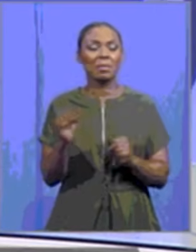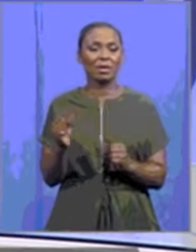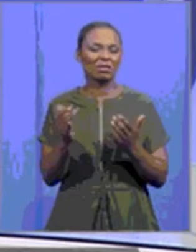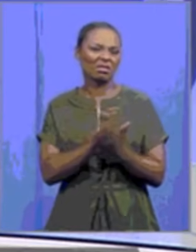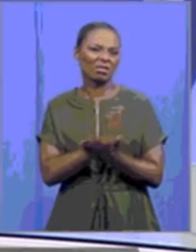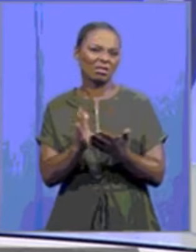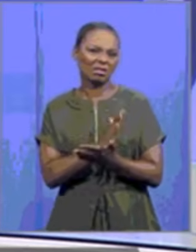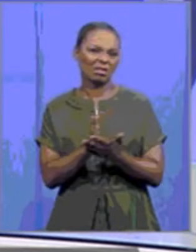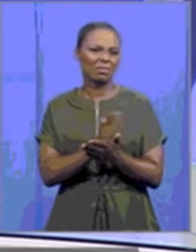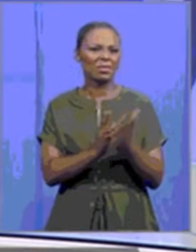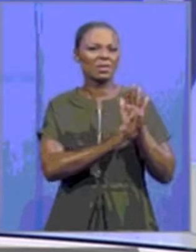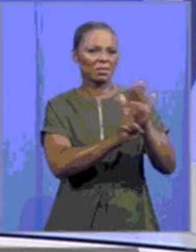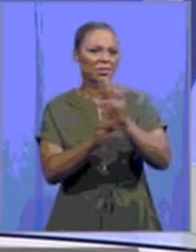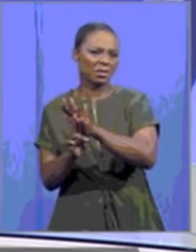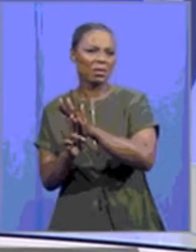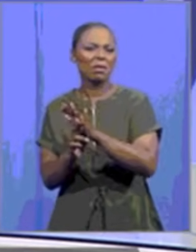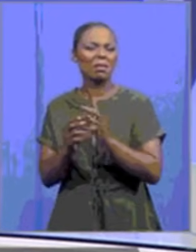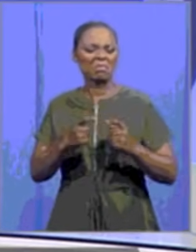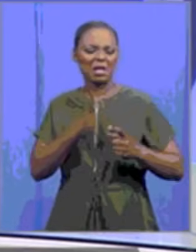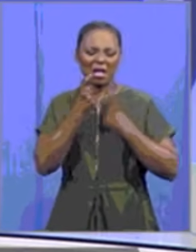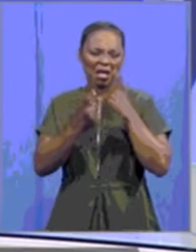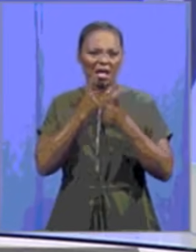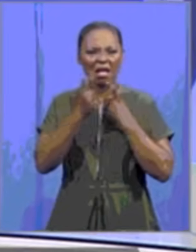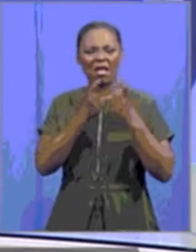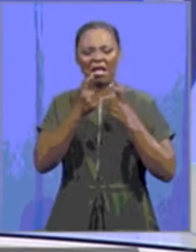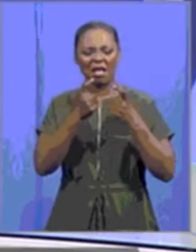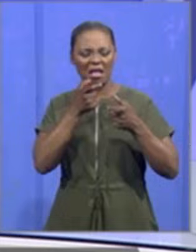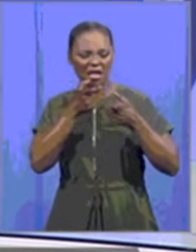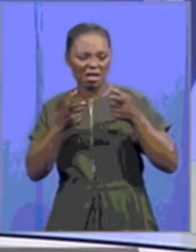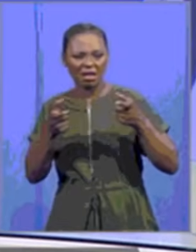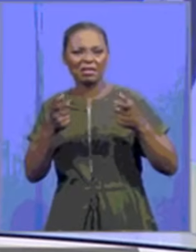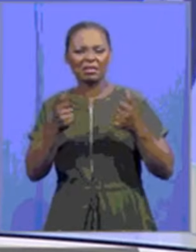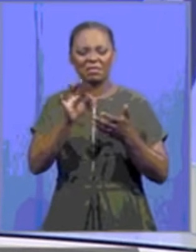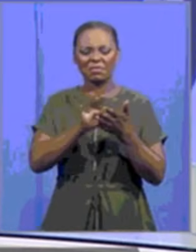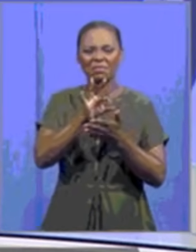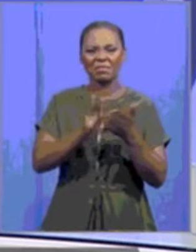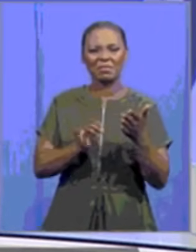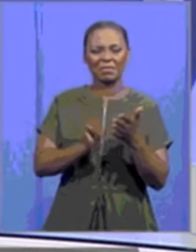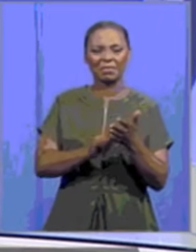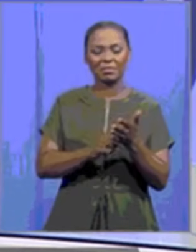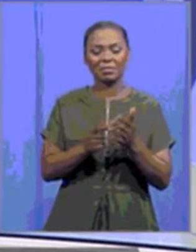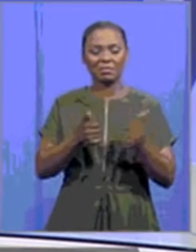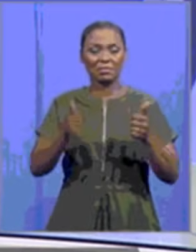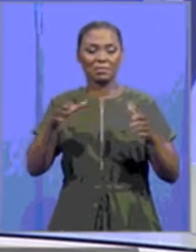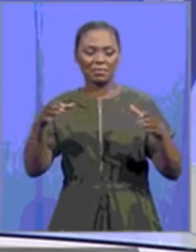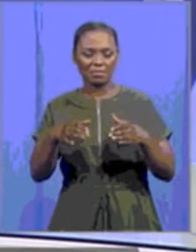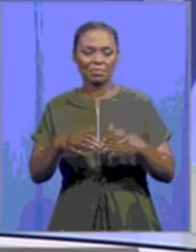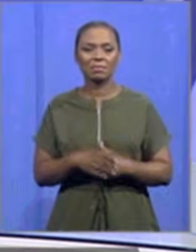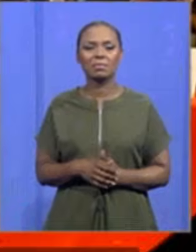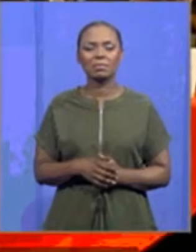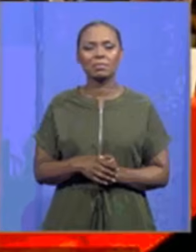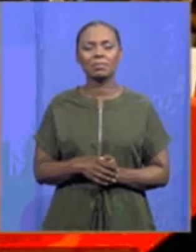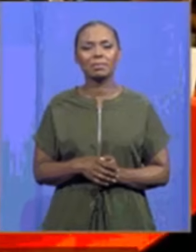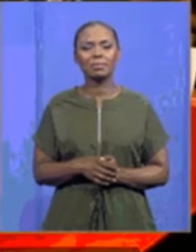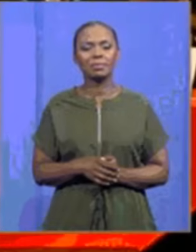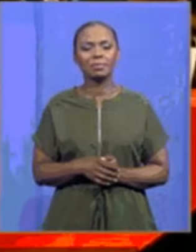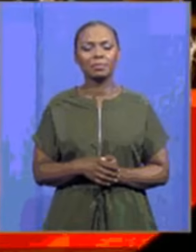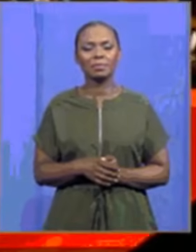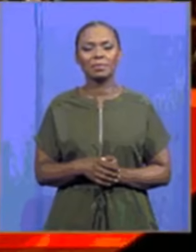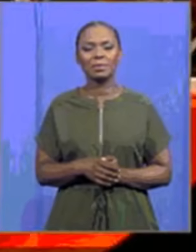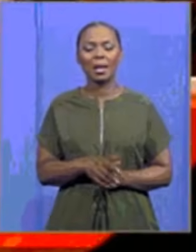ba dikemedi ba tšweleditše dingongorego ka dipoelo tša dikgetho kopanong ye. Ba tšea